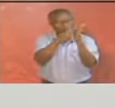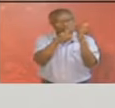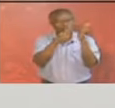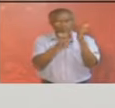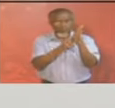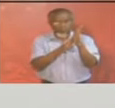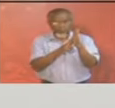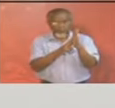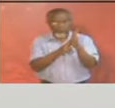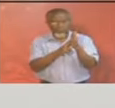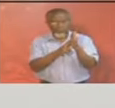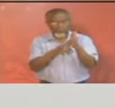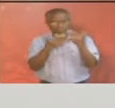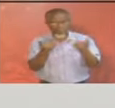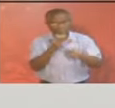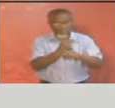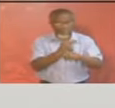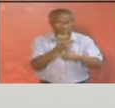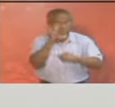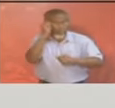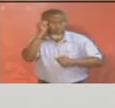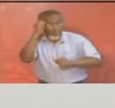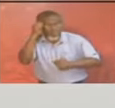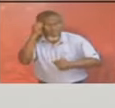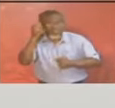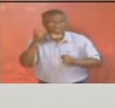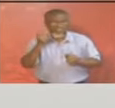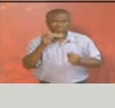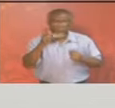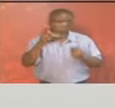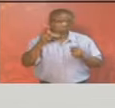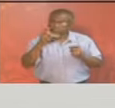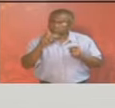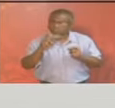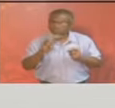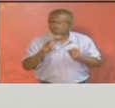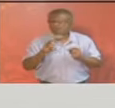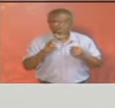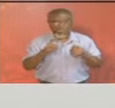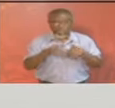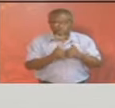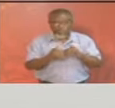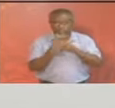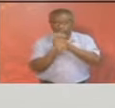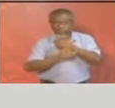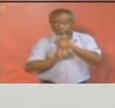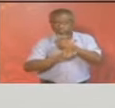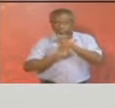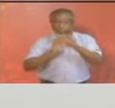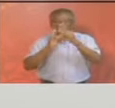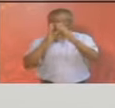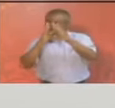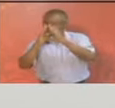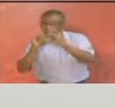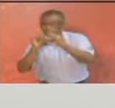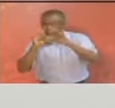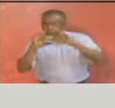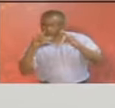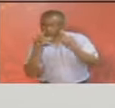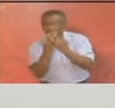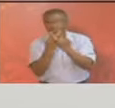reminded of the measures that we need to undertake to protect our households from COVID-19. We received a